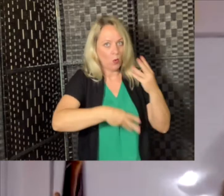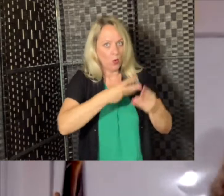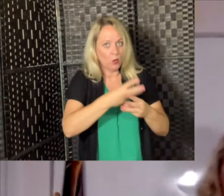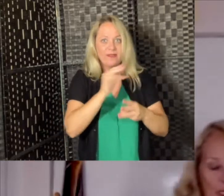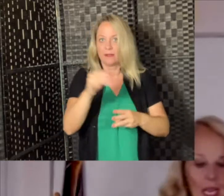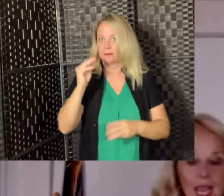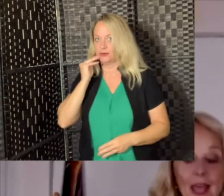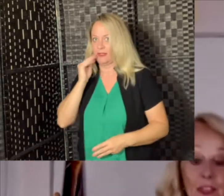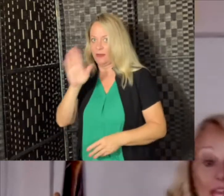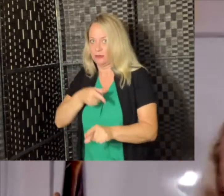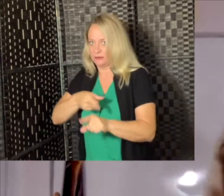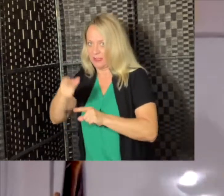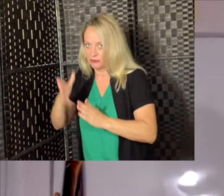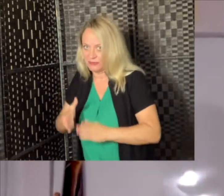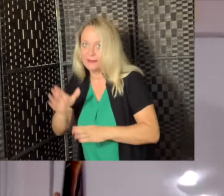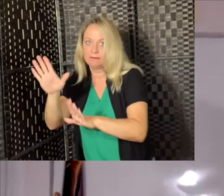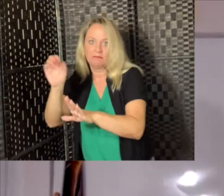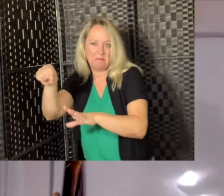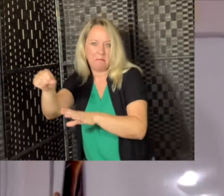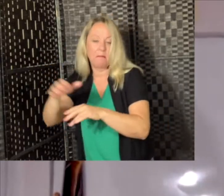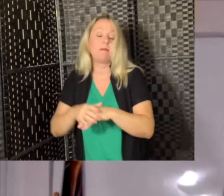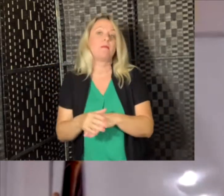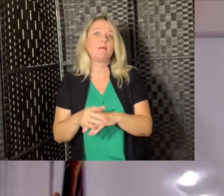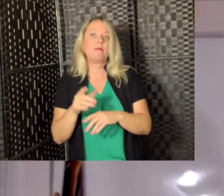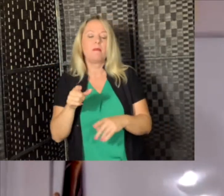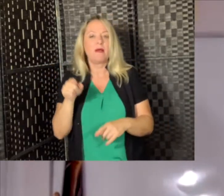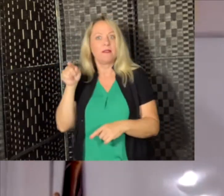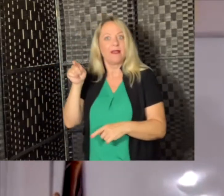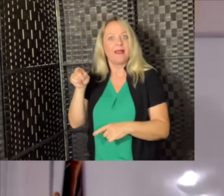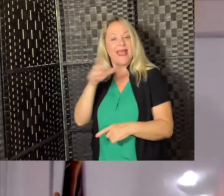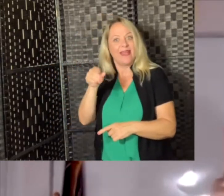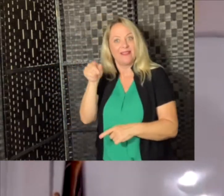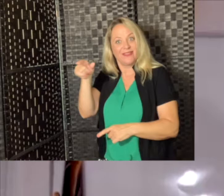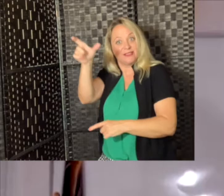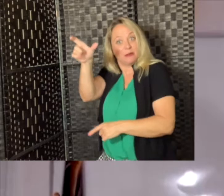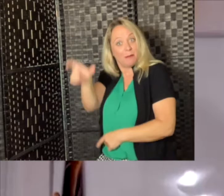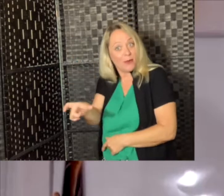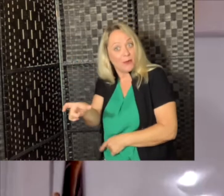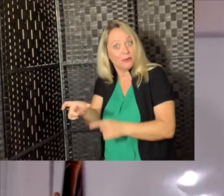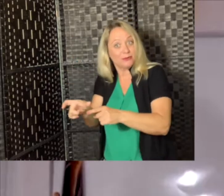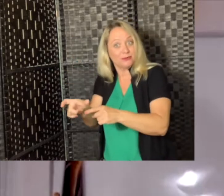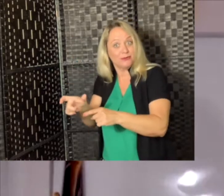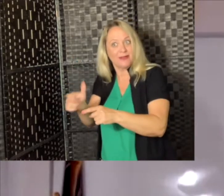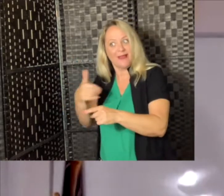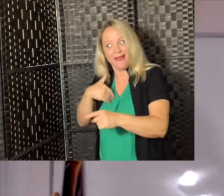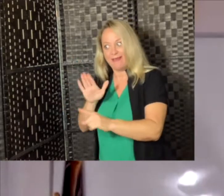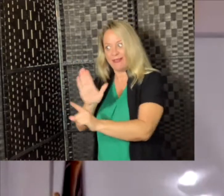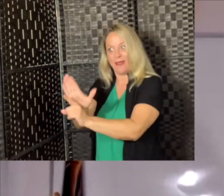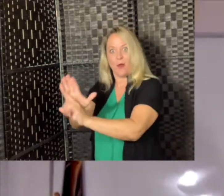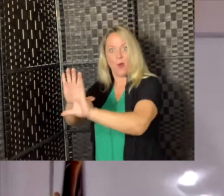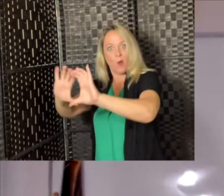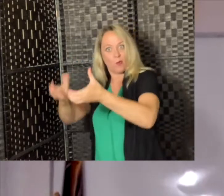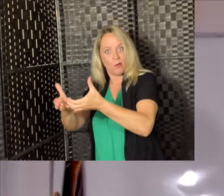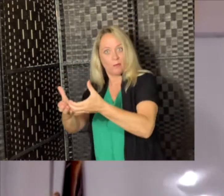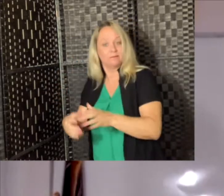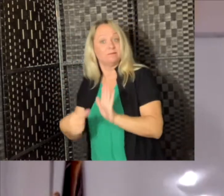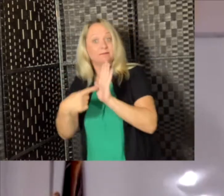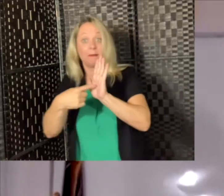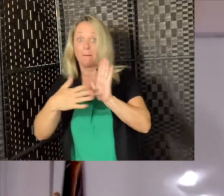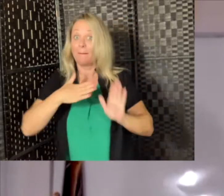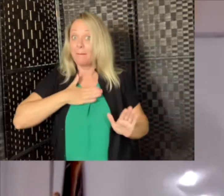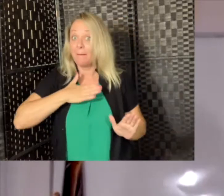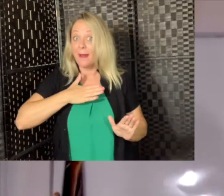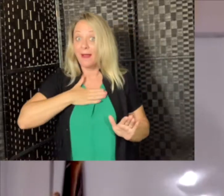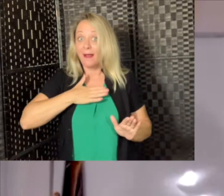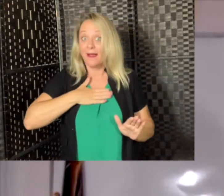too. And they're unique too. For example, in my pair with my husband, John, his